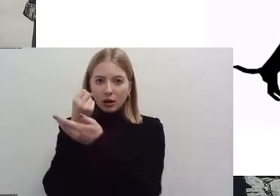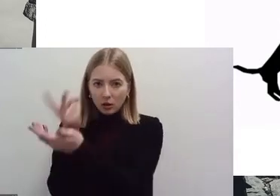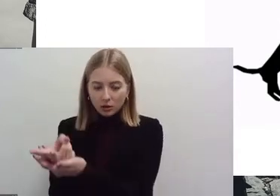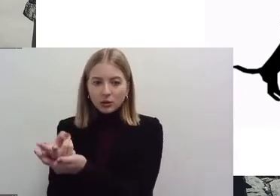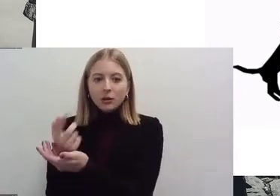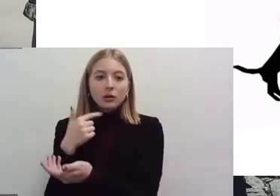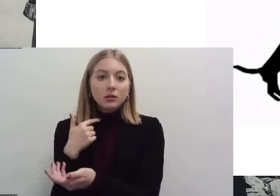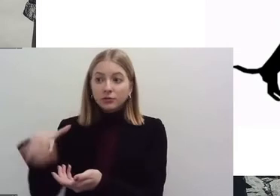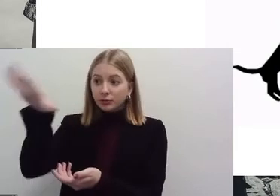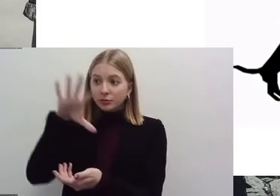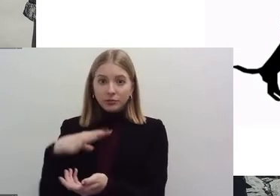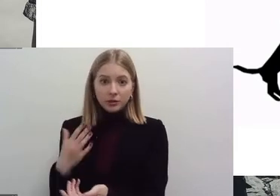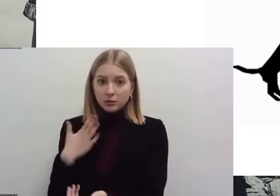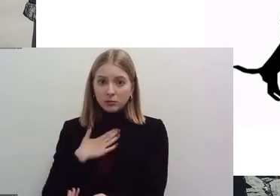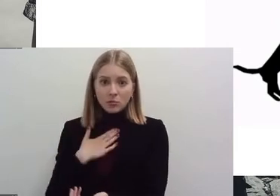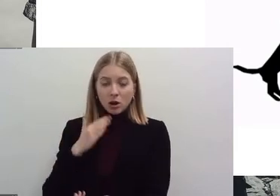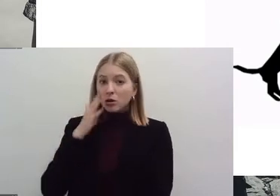be made on the best interest